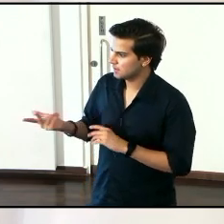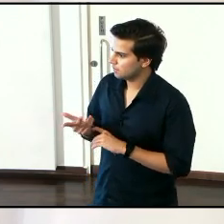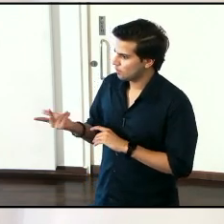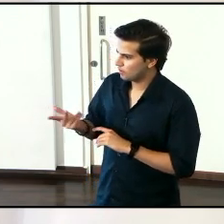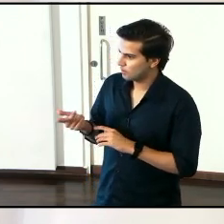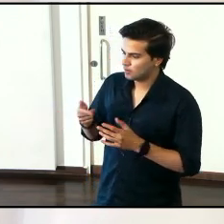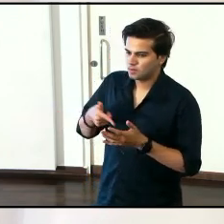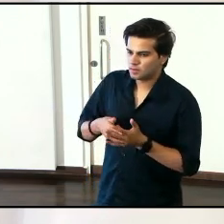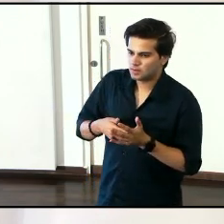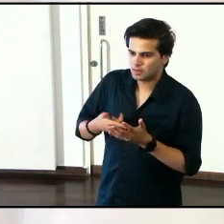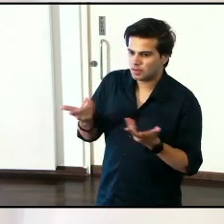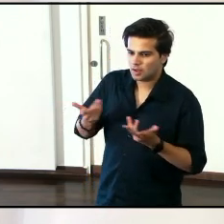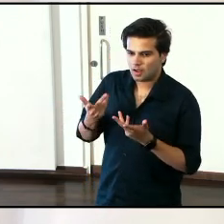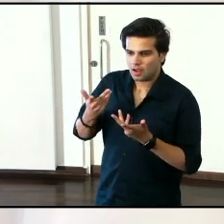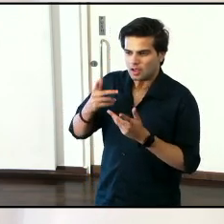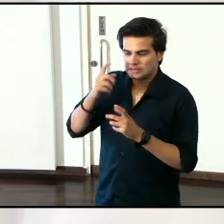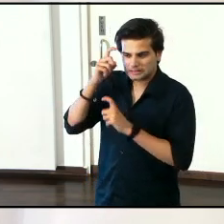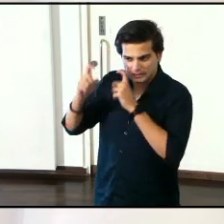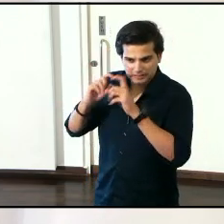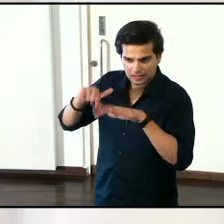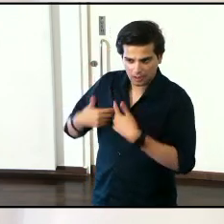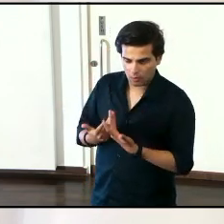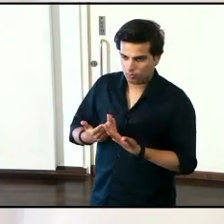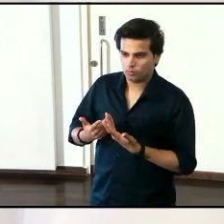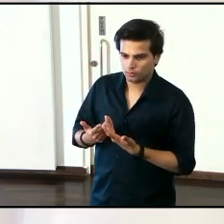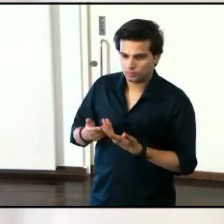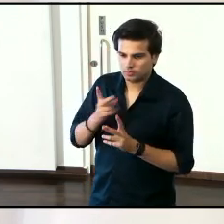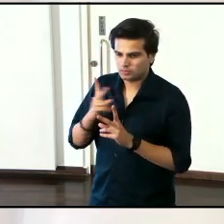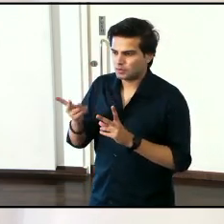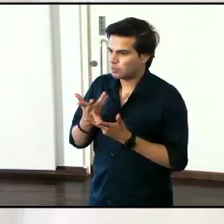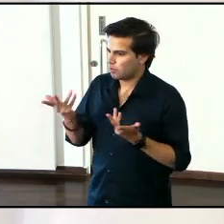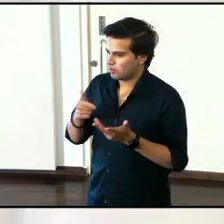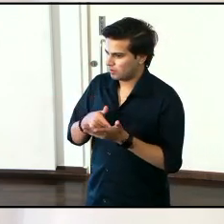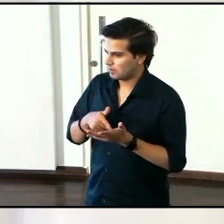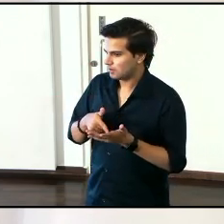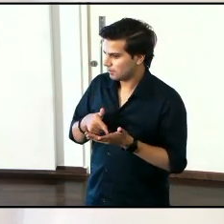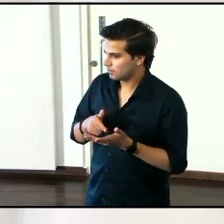How do we think about archiving and so on, right?